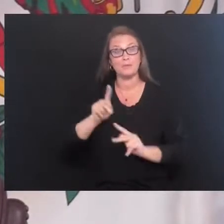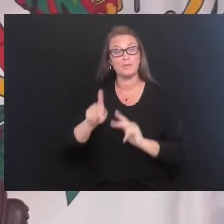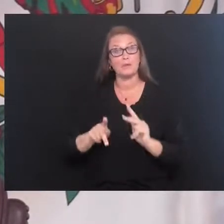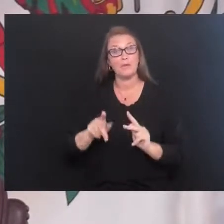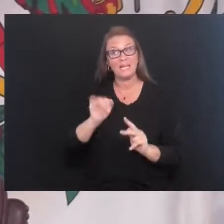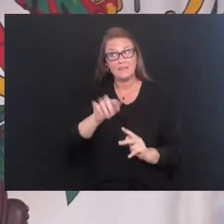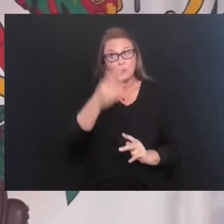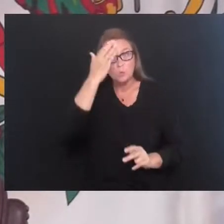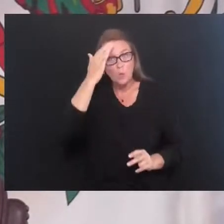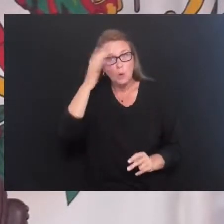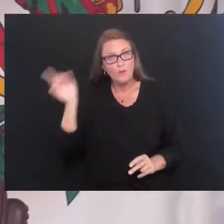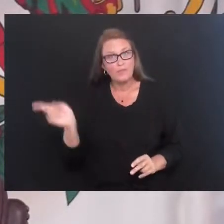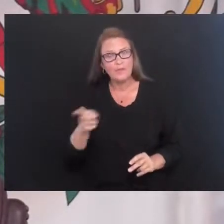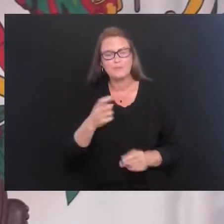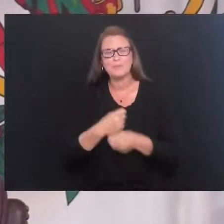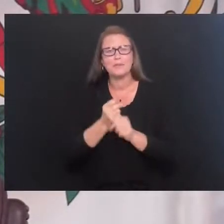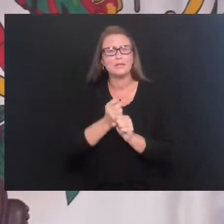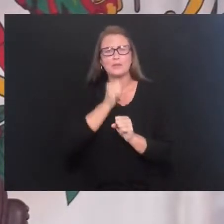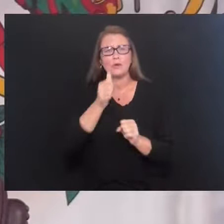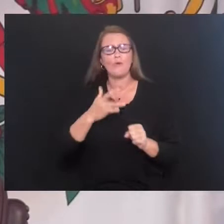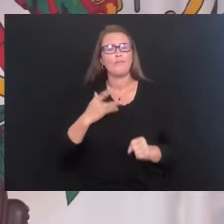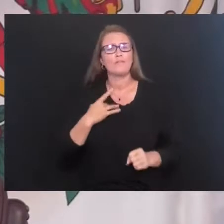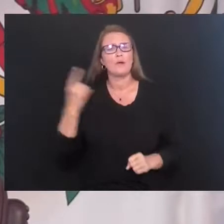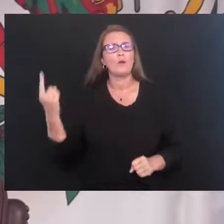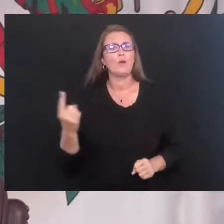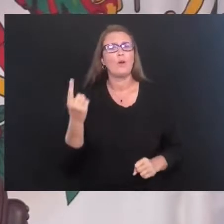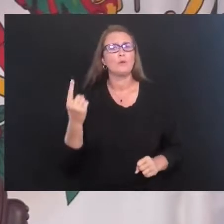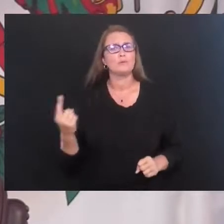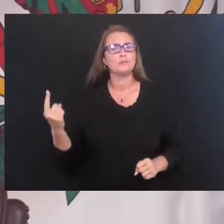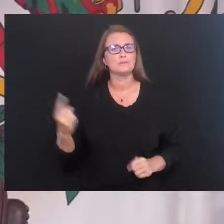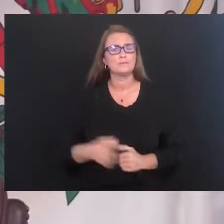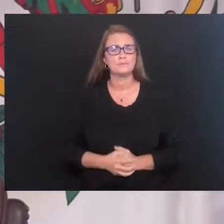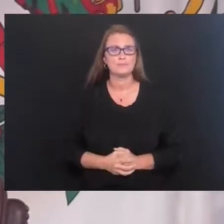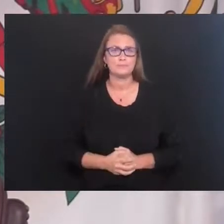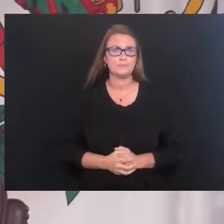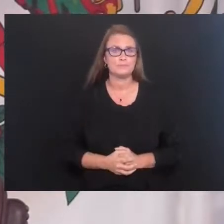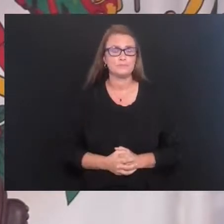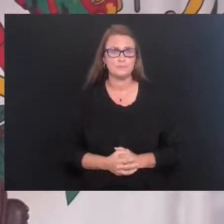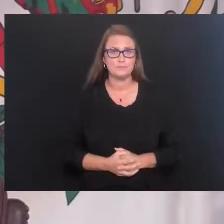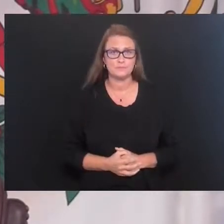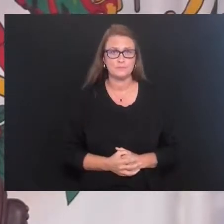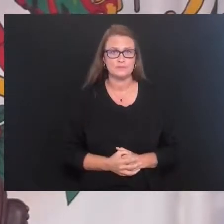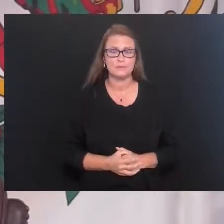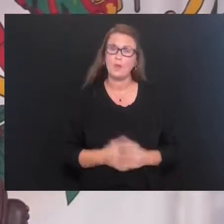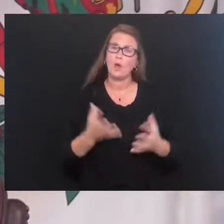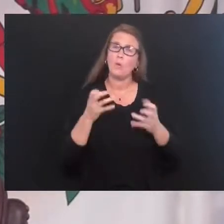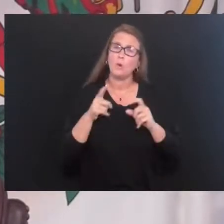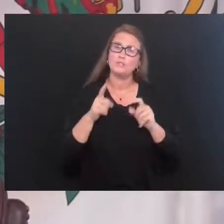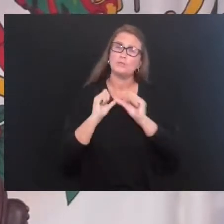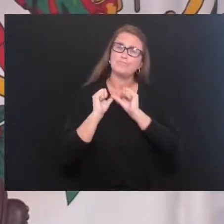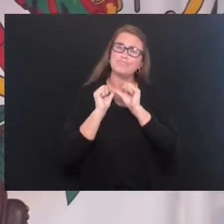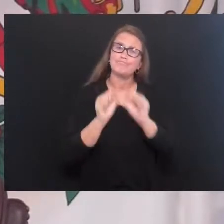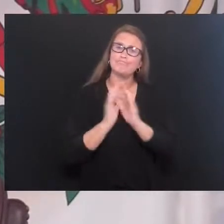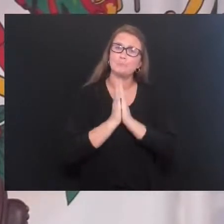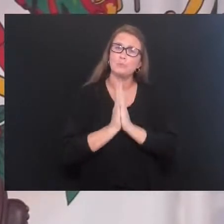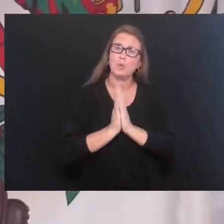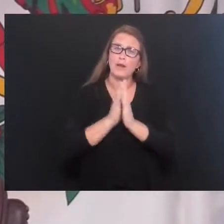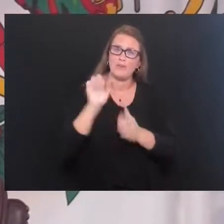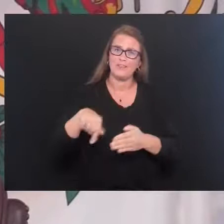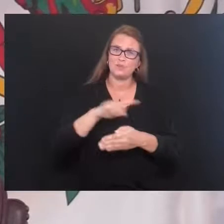they absolutely don't feel alone. And I ask for your prayers over the weekend, because